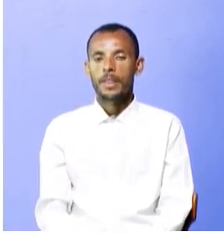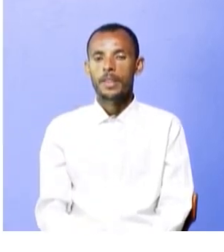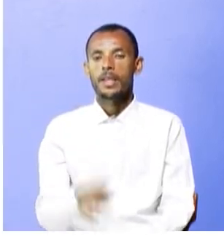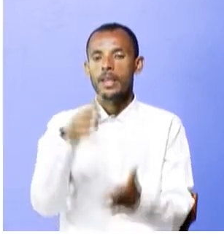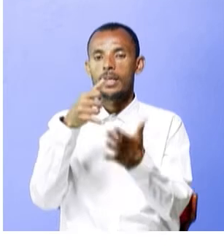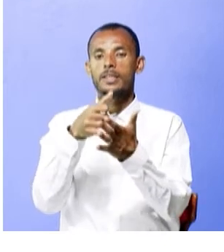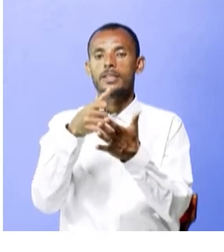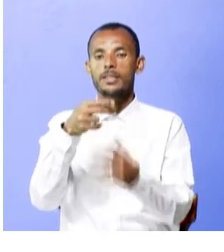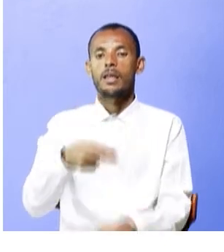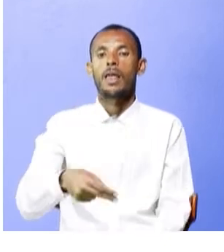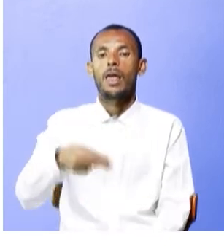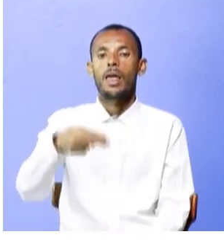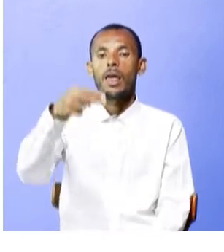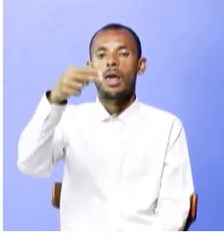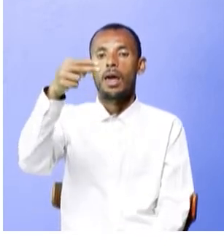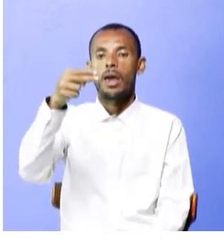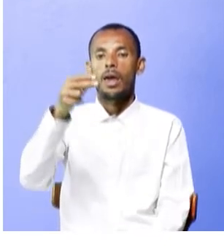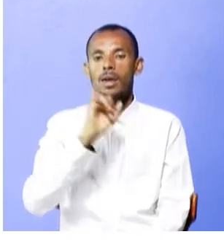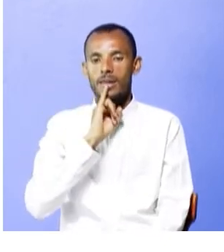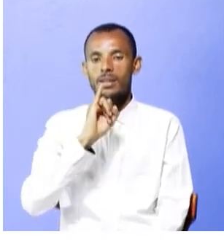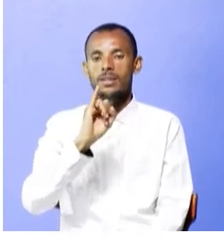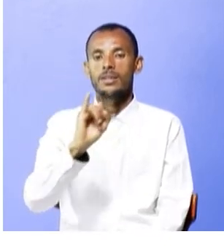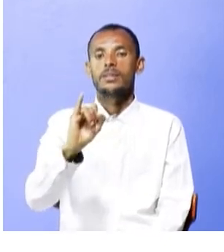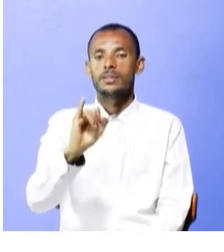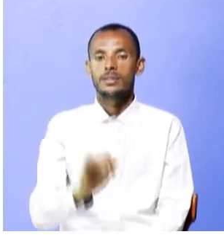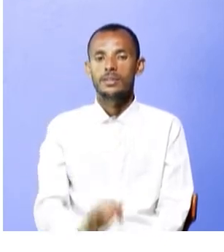its height is